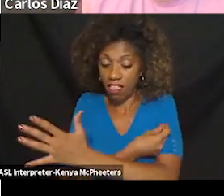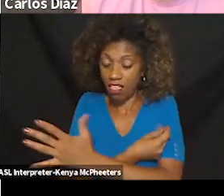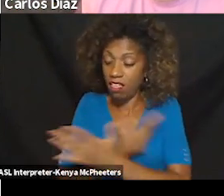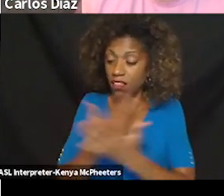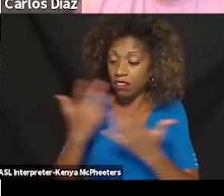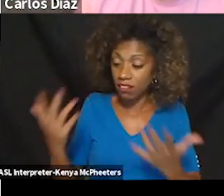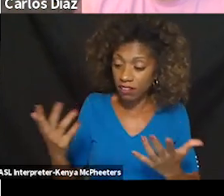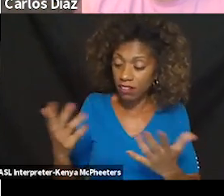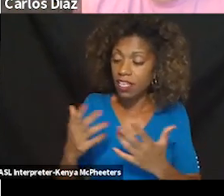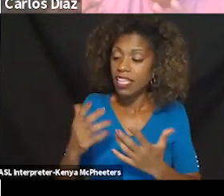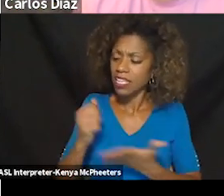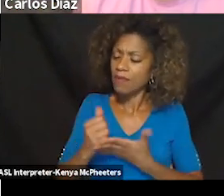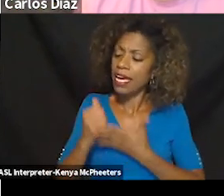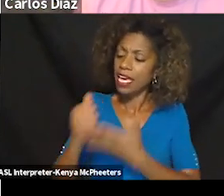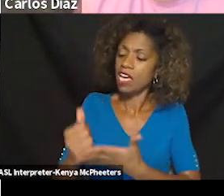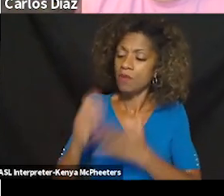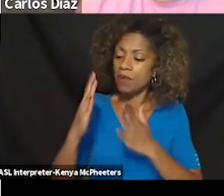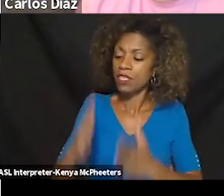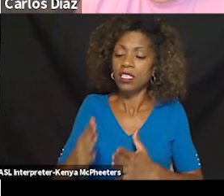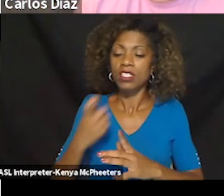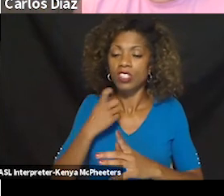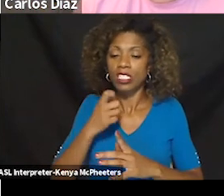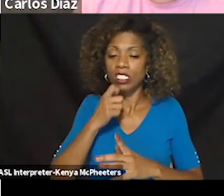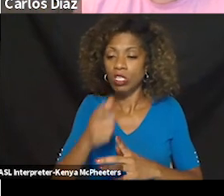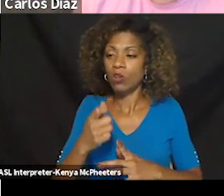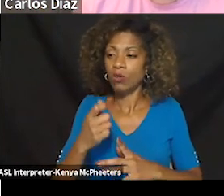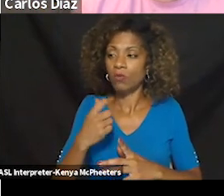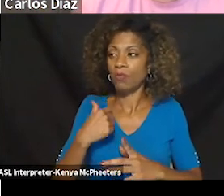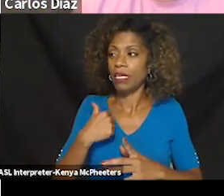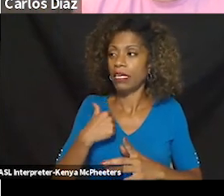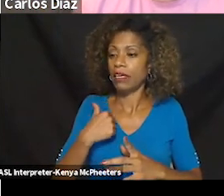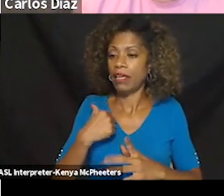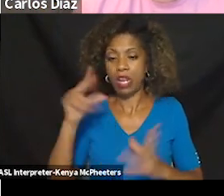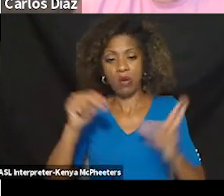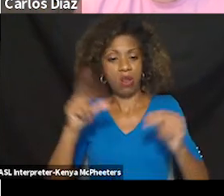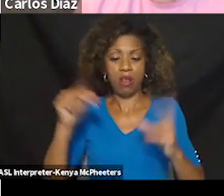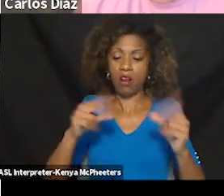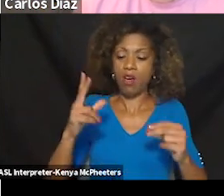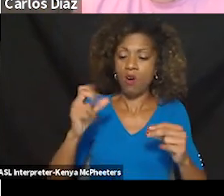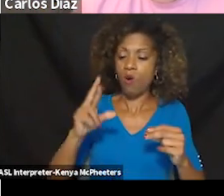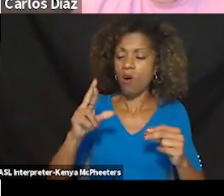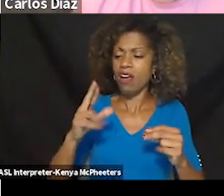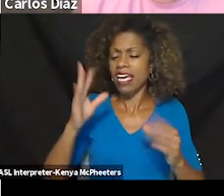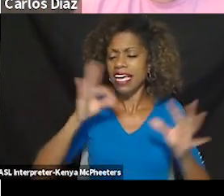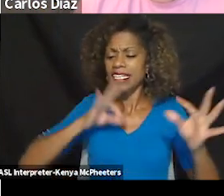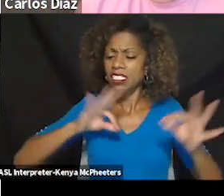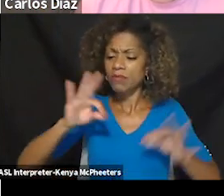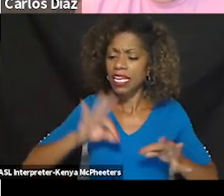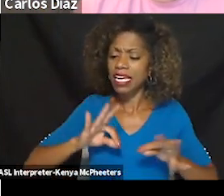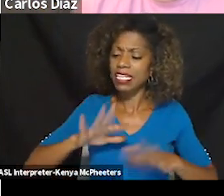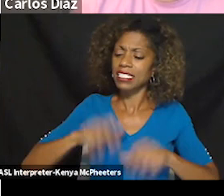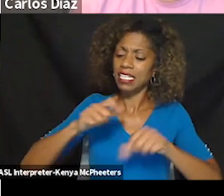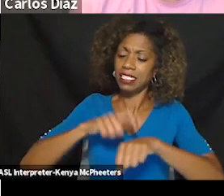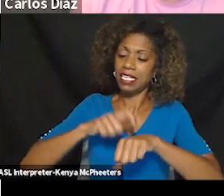is that we don't know, the benefits, and always express empathy, as folks have some serious health concerns around some of these issues.